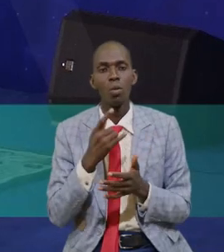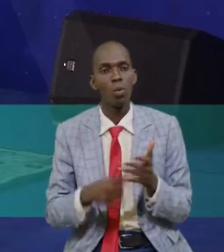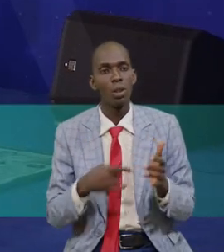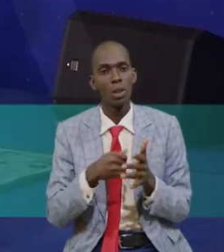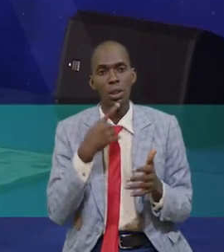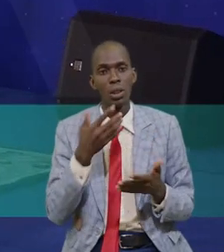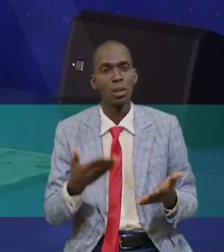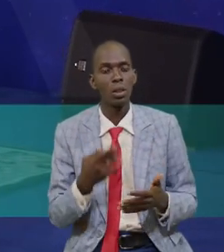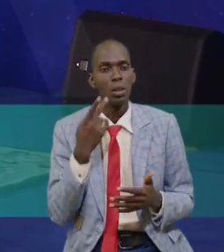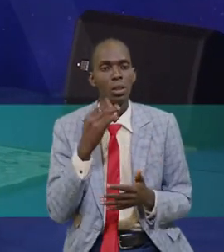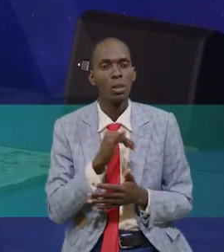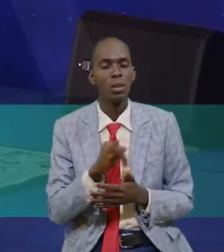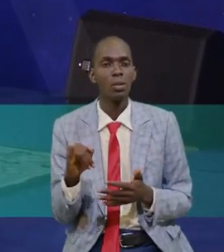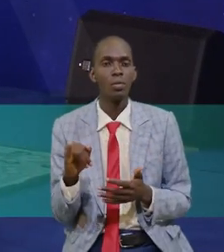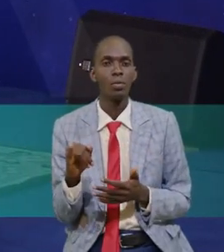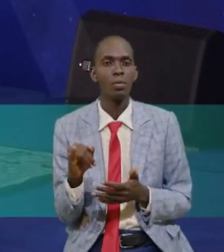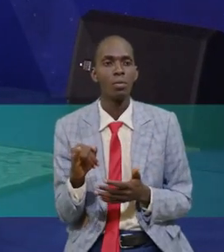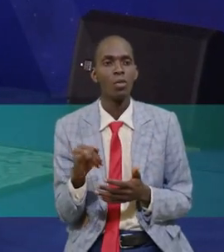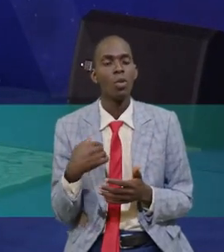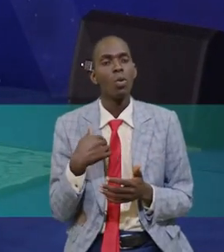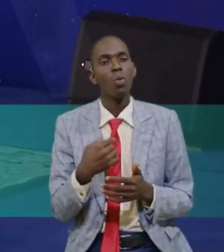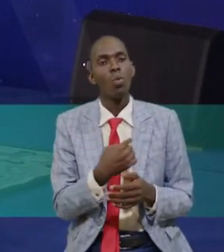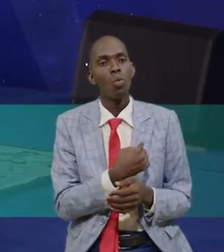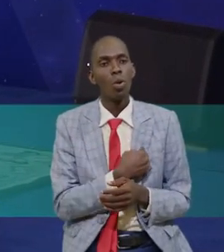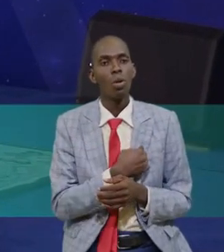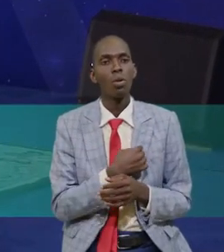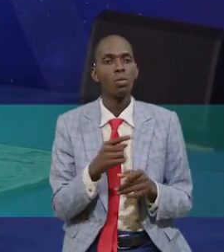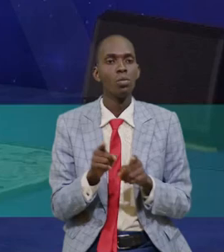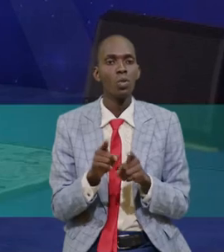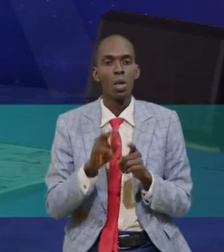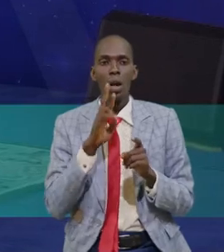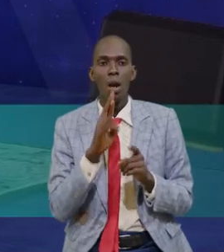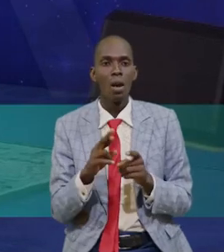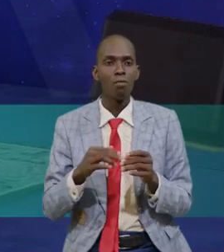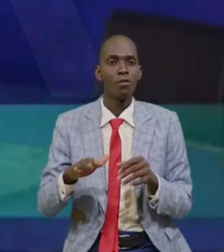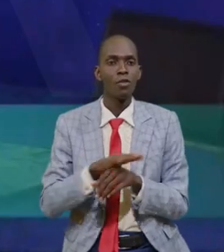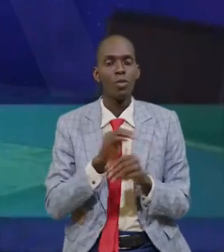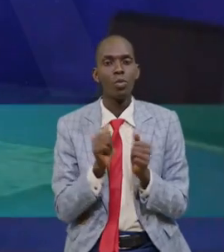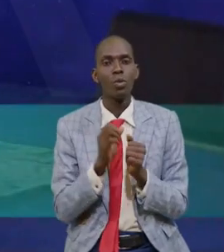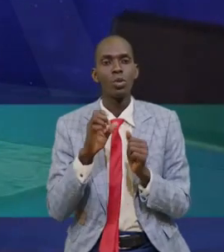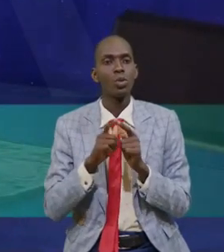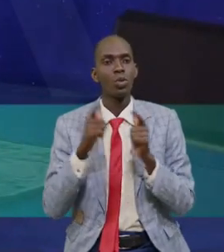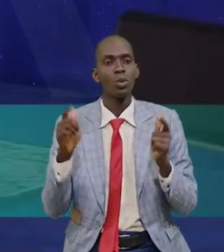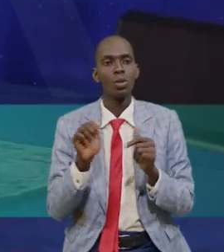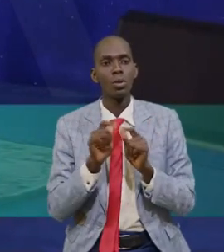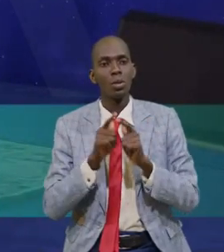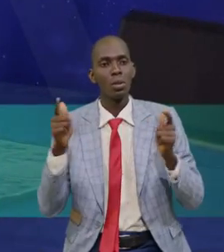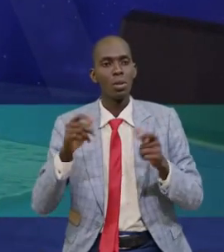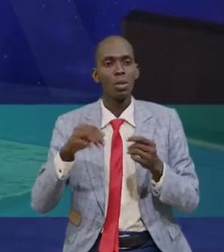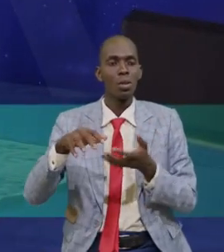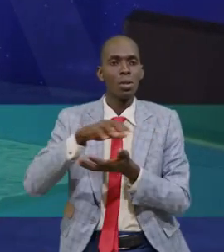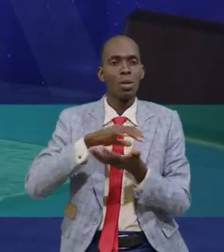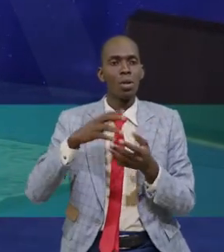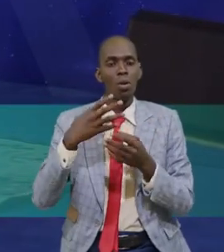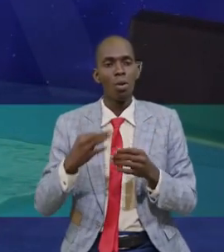wherefore, seeing we also are compassed about with so great a cloud of witnesses, let